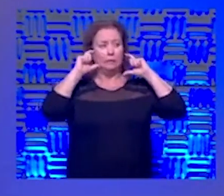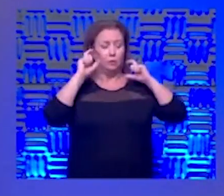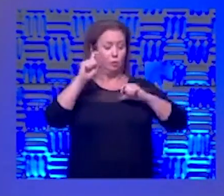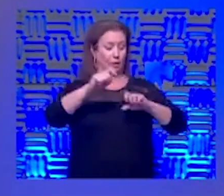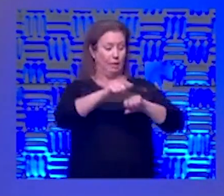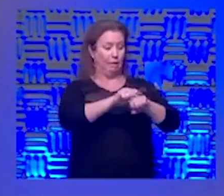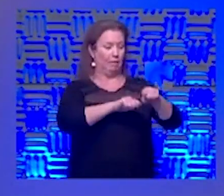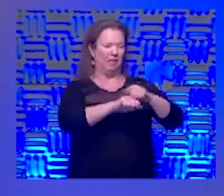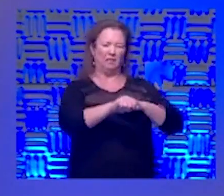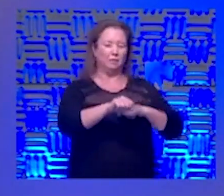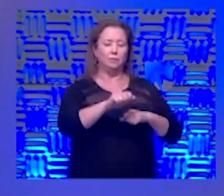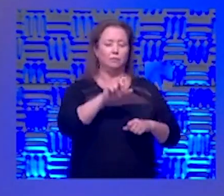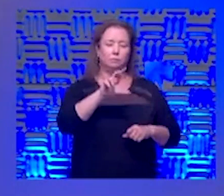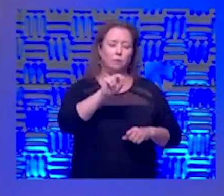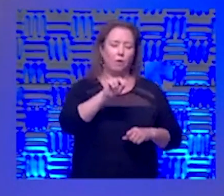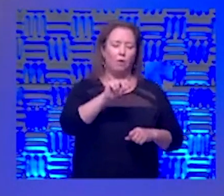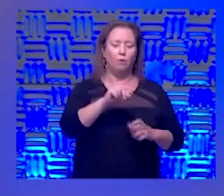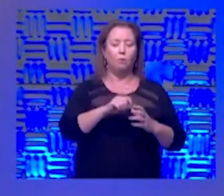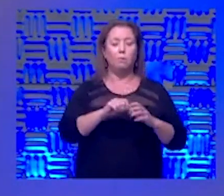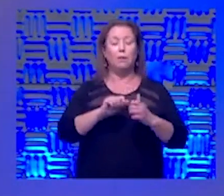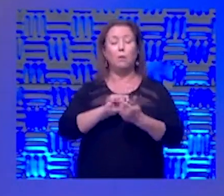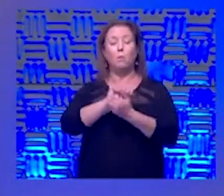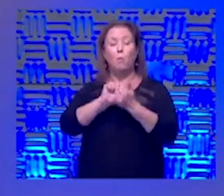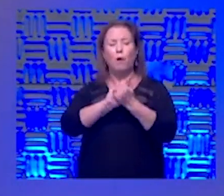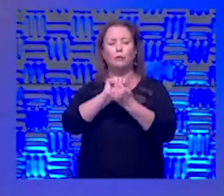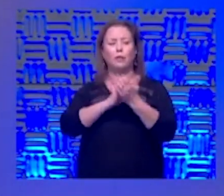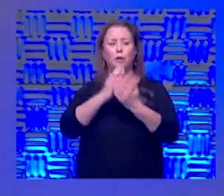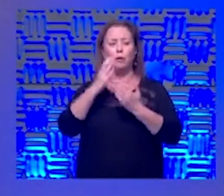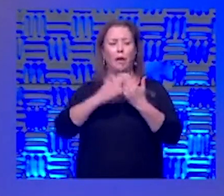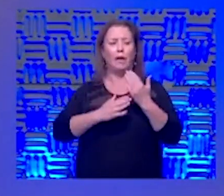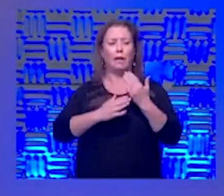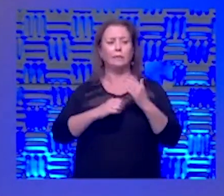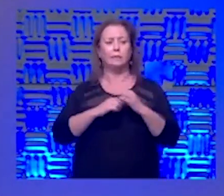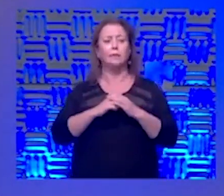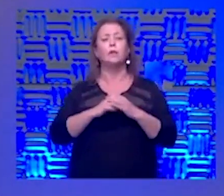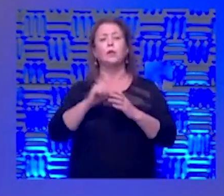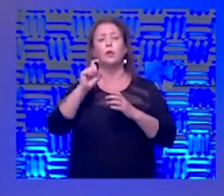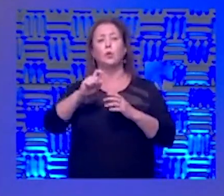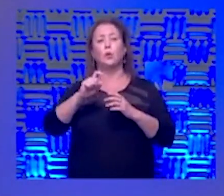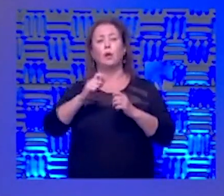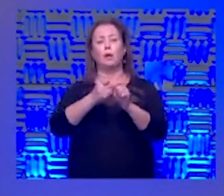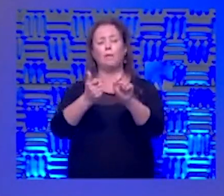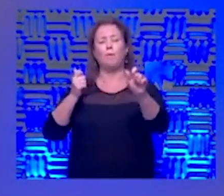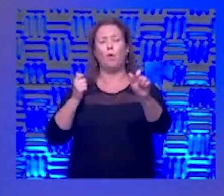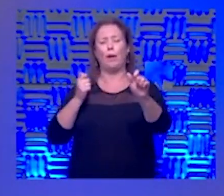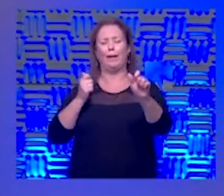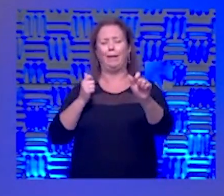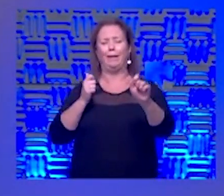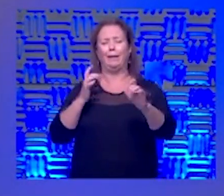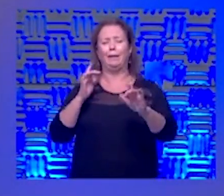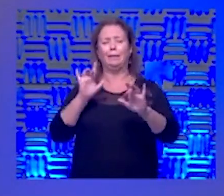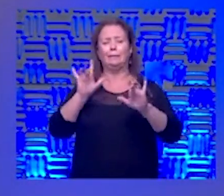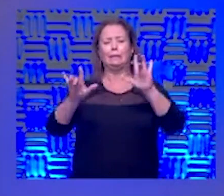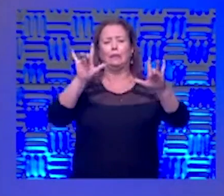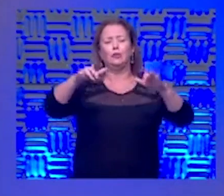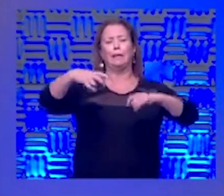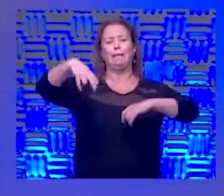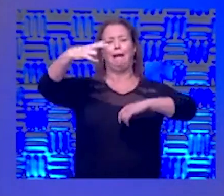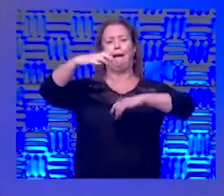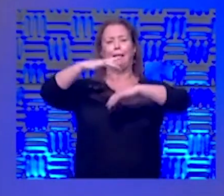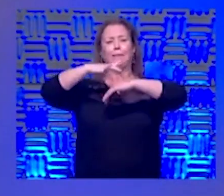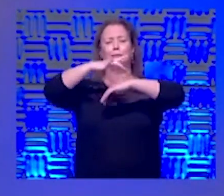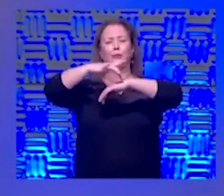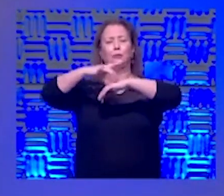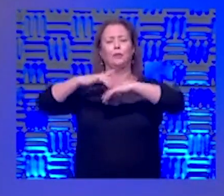gloves? Probably not. But hand hygiene is definitely going to be important. You can avoid touching high-touch surfaces. You can do frequent